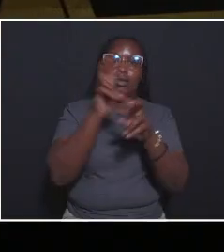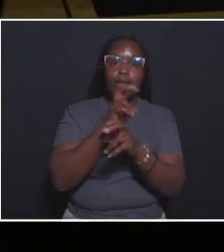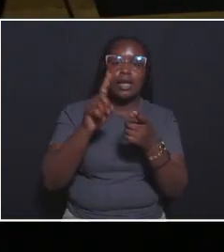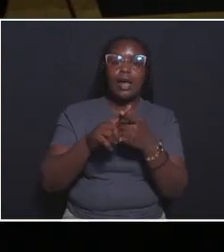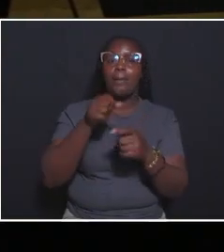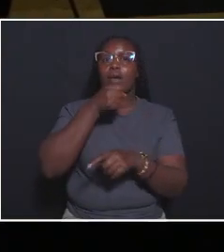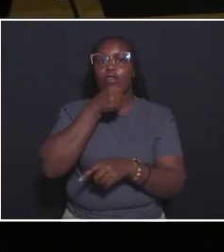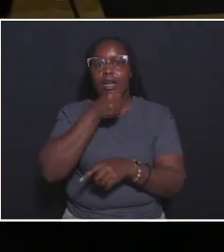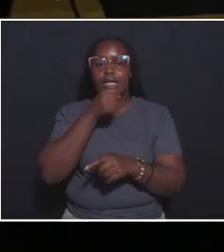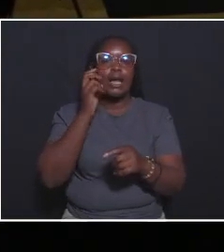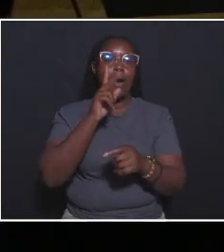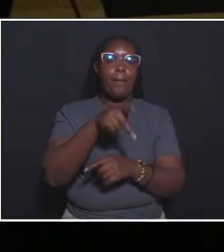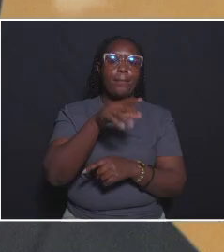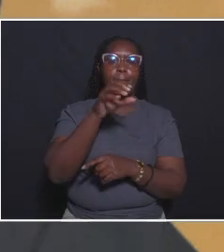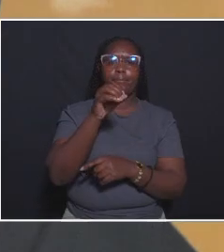patterns, study,